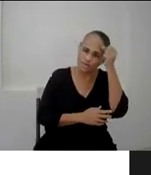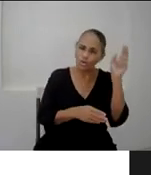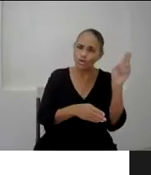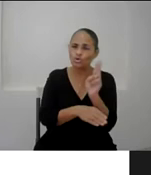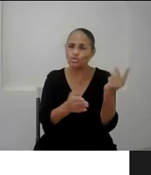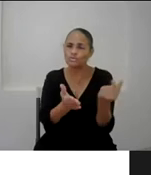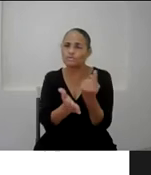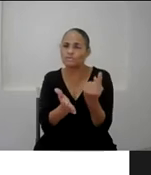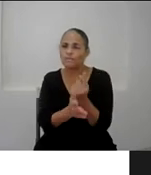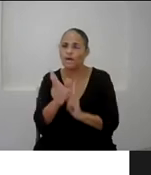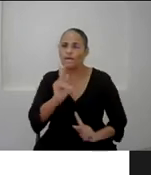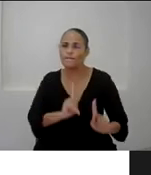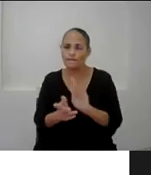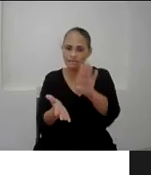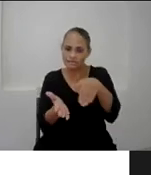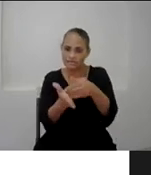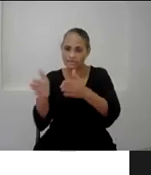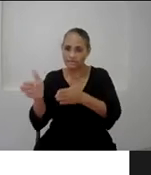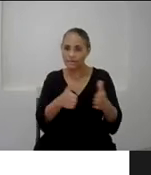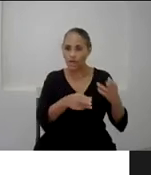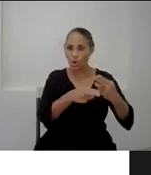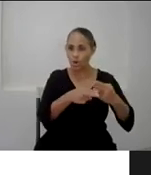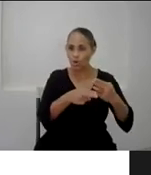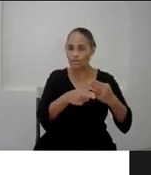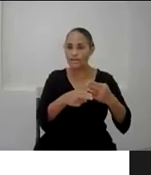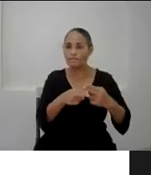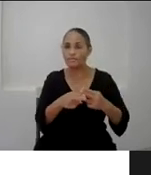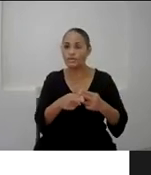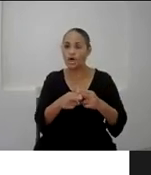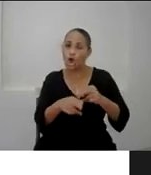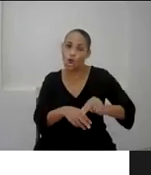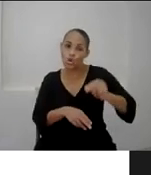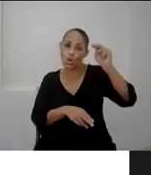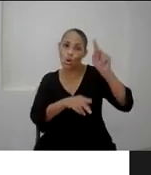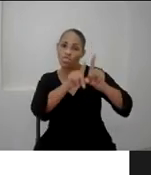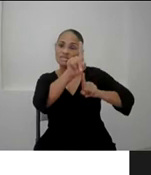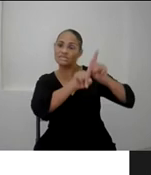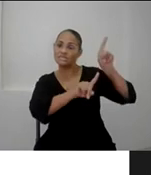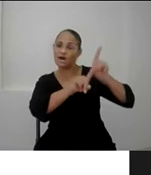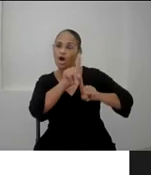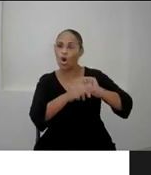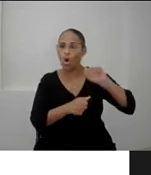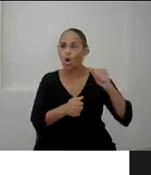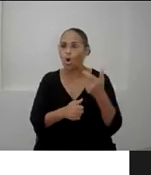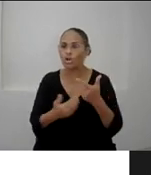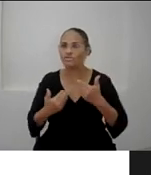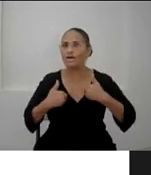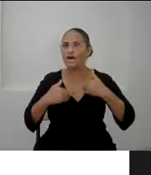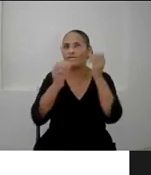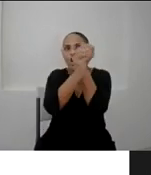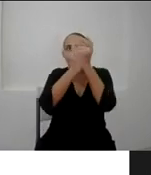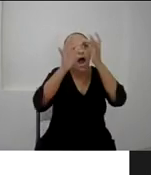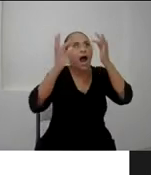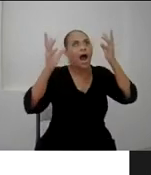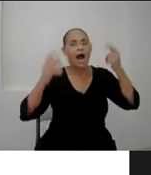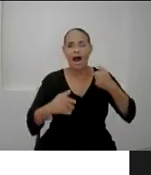with in-person centered planning called the North Star. All of us might have our dreams. You know, I